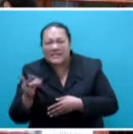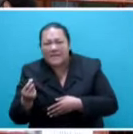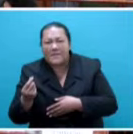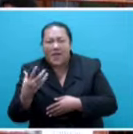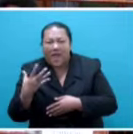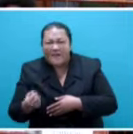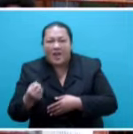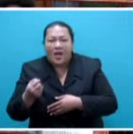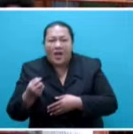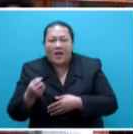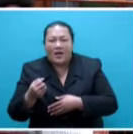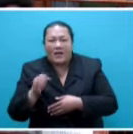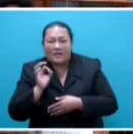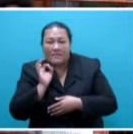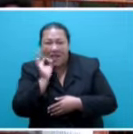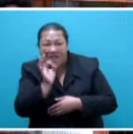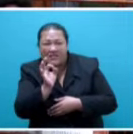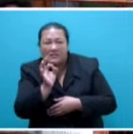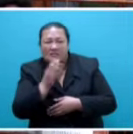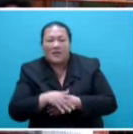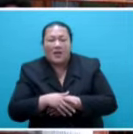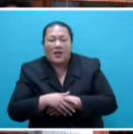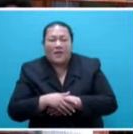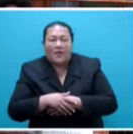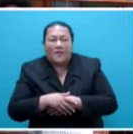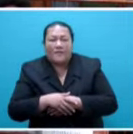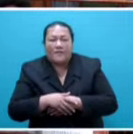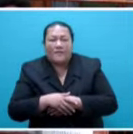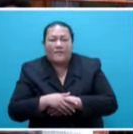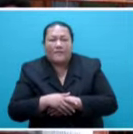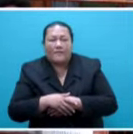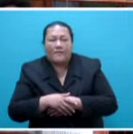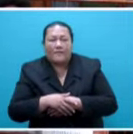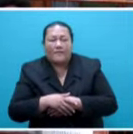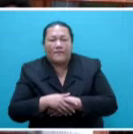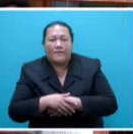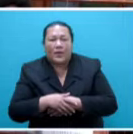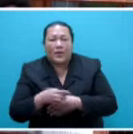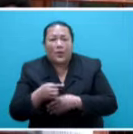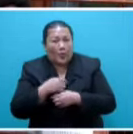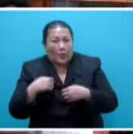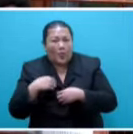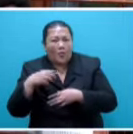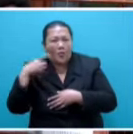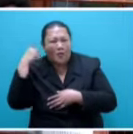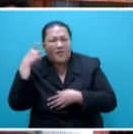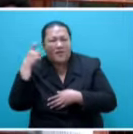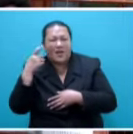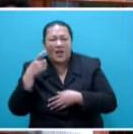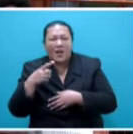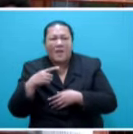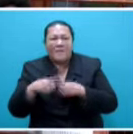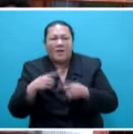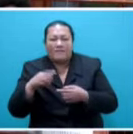or approved. However, as mentioned, we are concerned with reduced sittings.